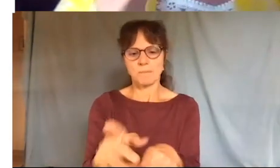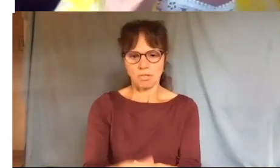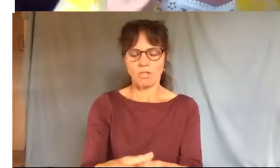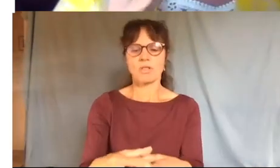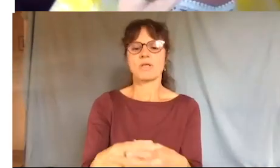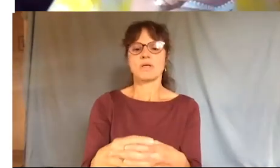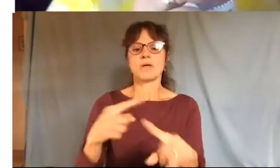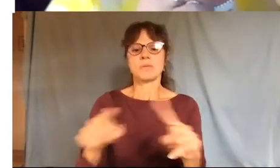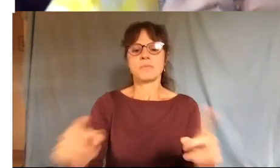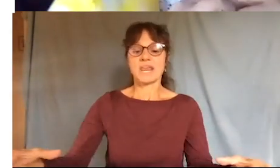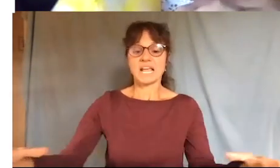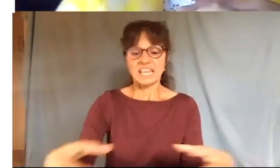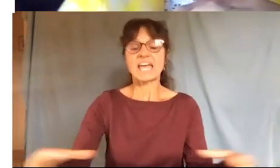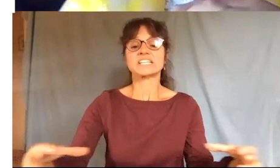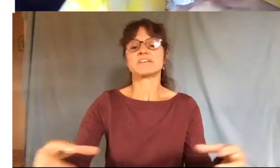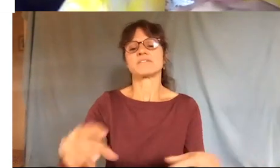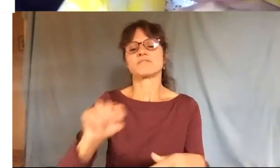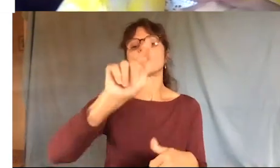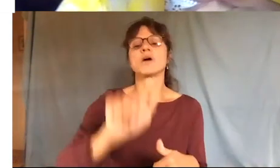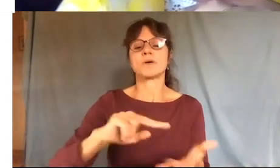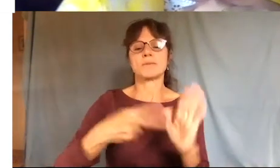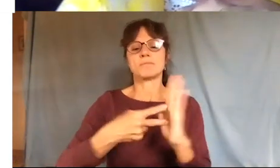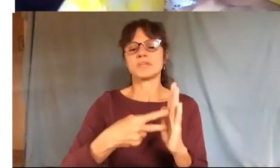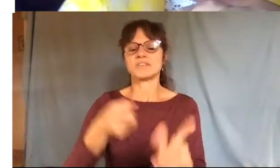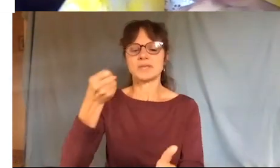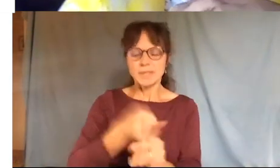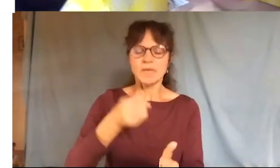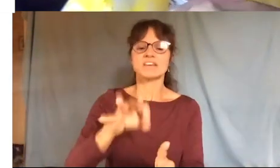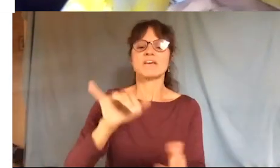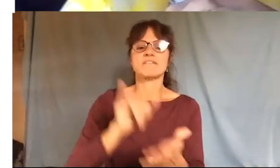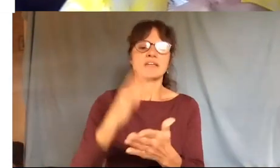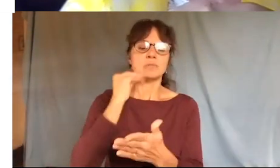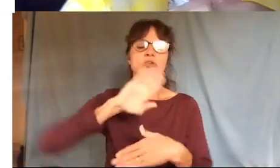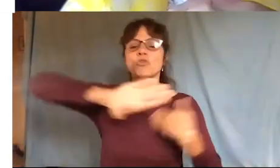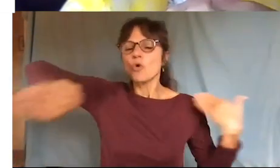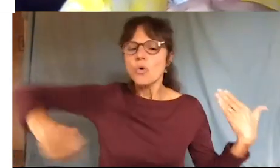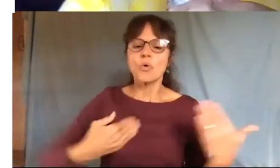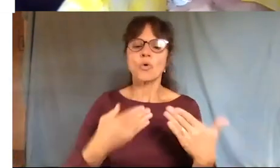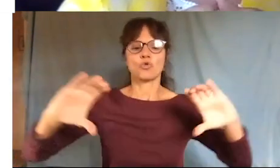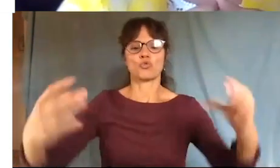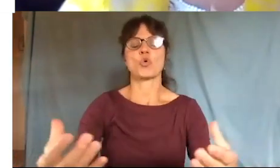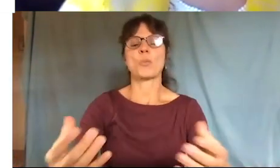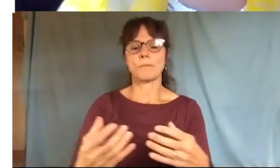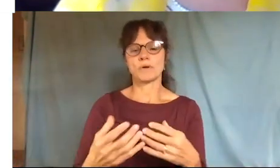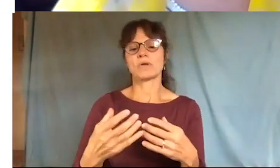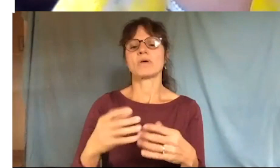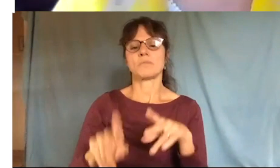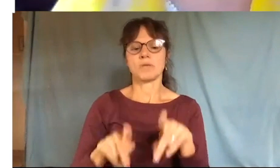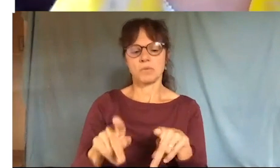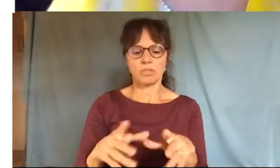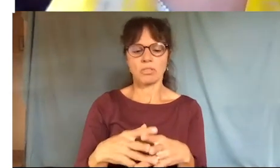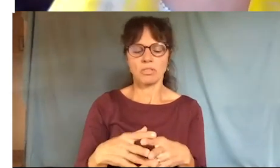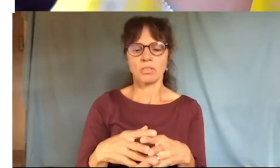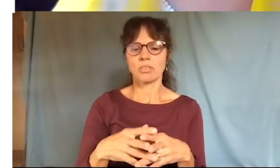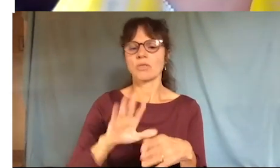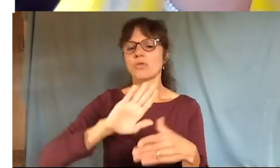But collective trauma refers to the impact of the traumatic experience on entire groups or of people,